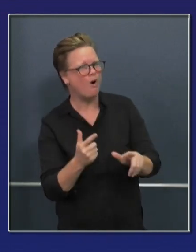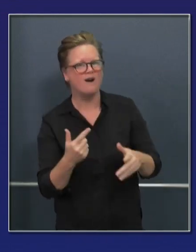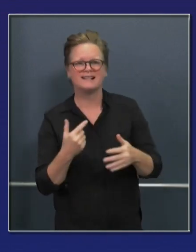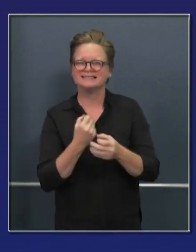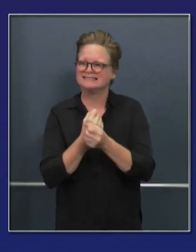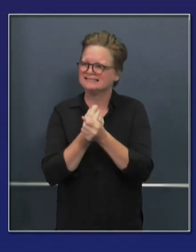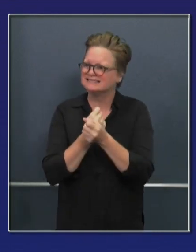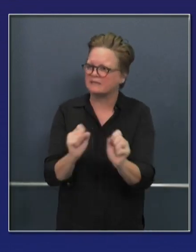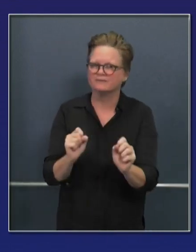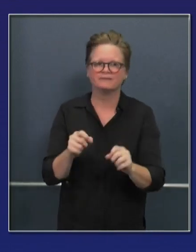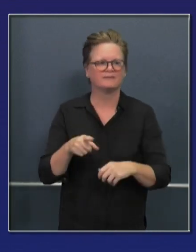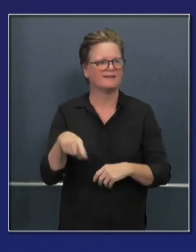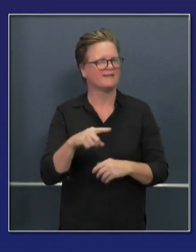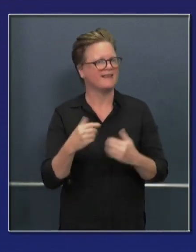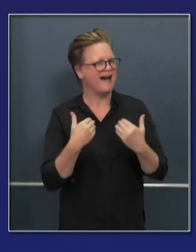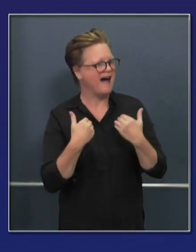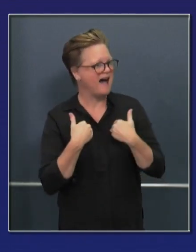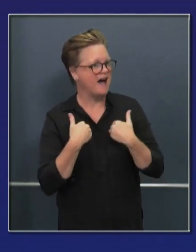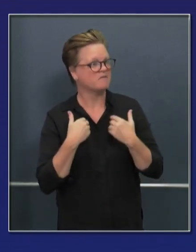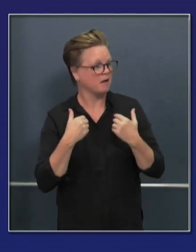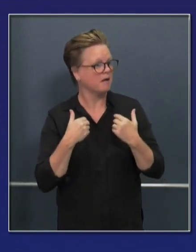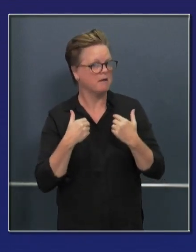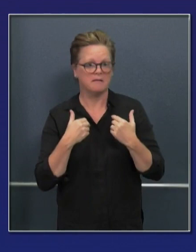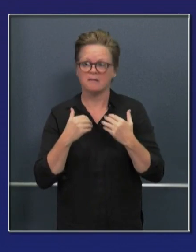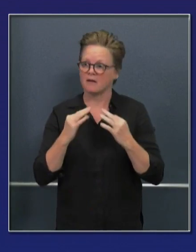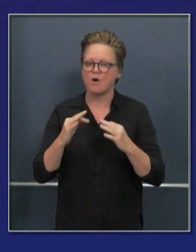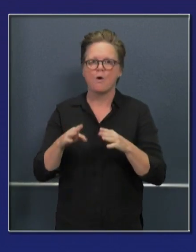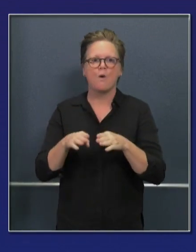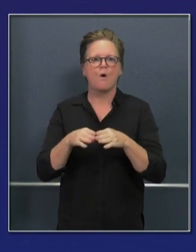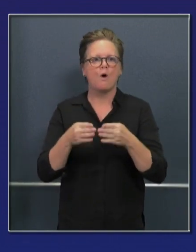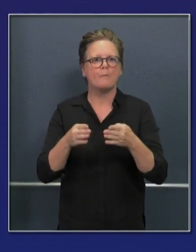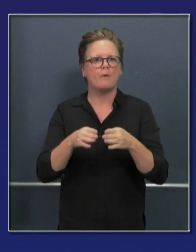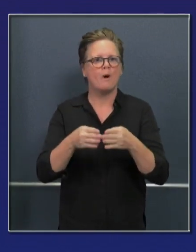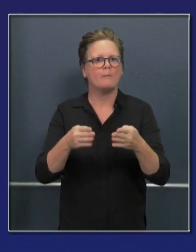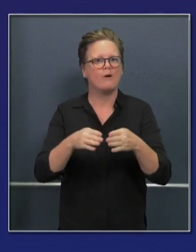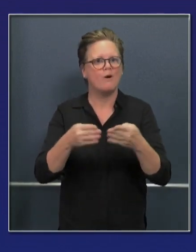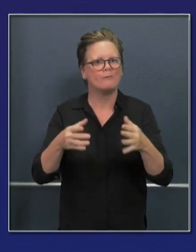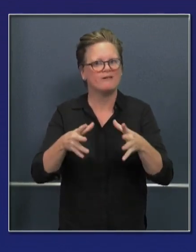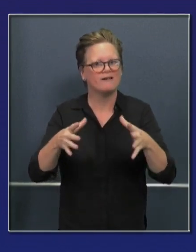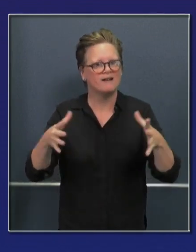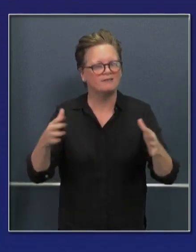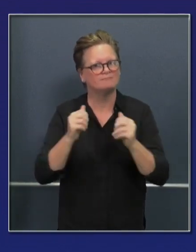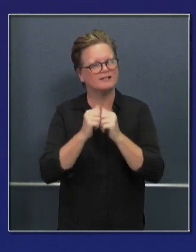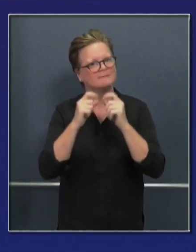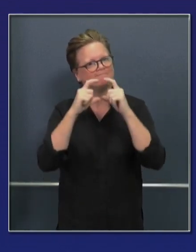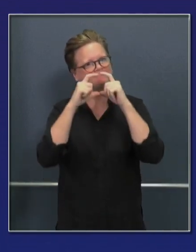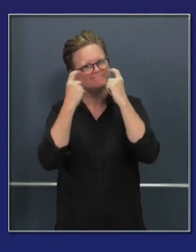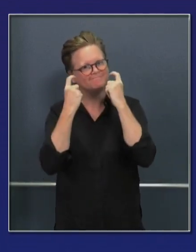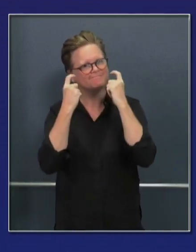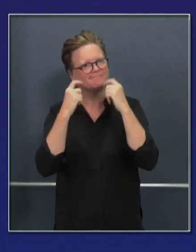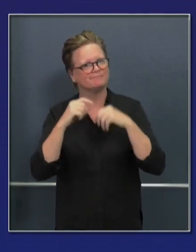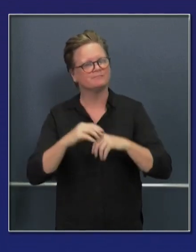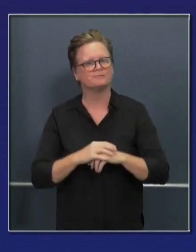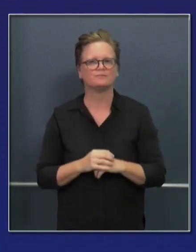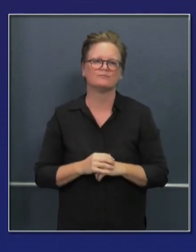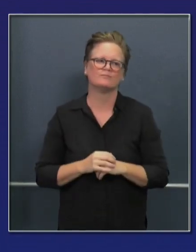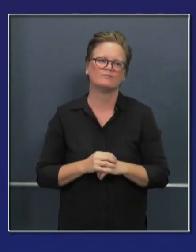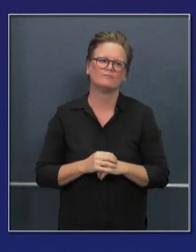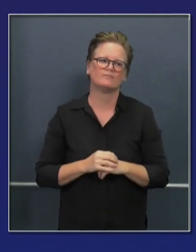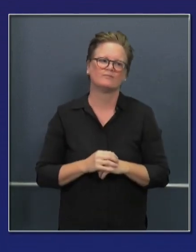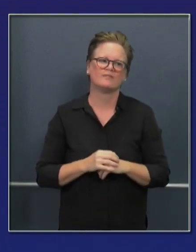economy. And so that's where we are in terms of some of that work. And I just cannot impress upon you more